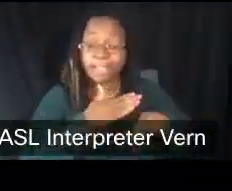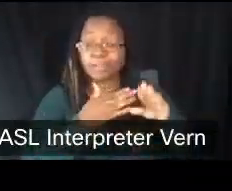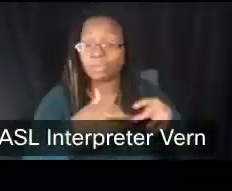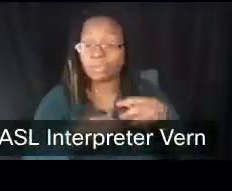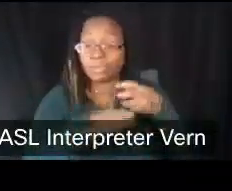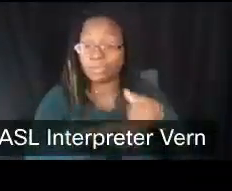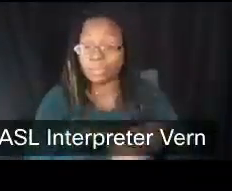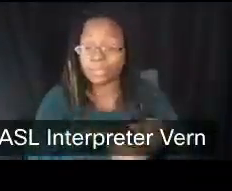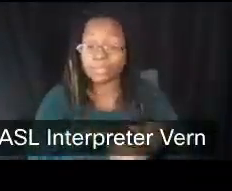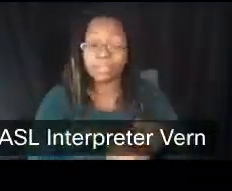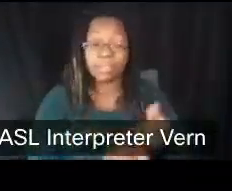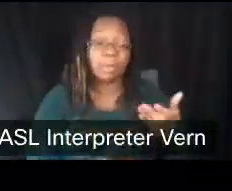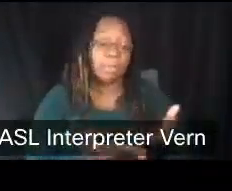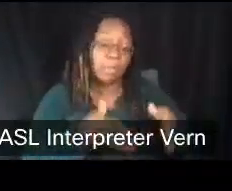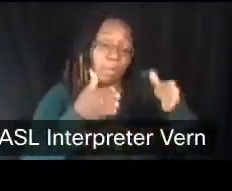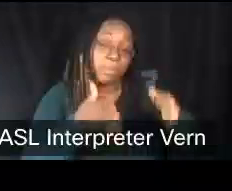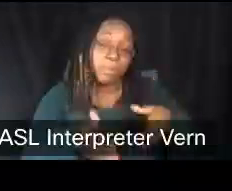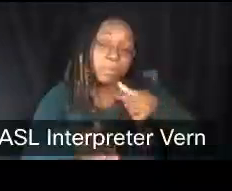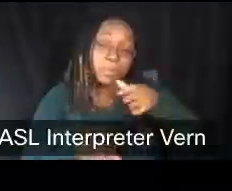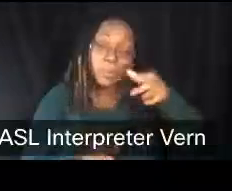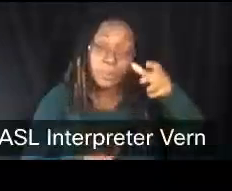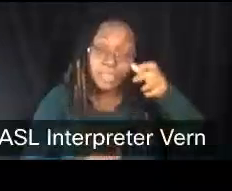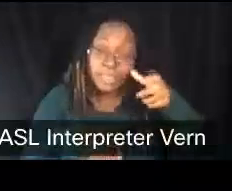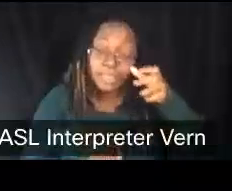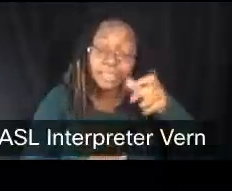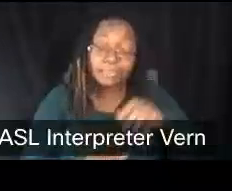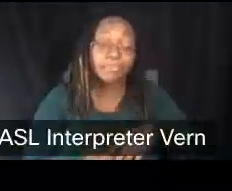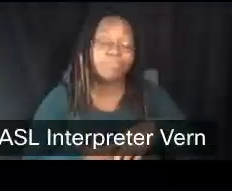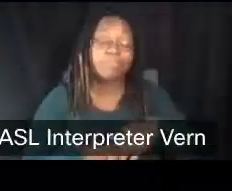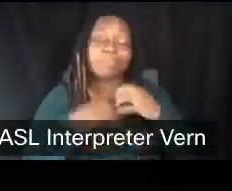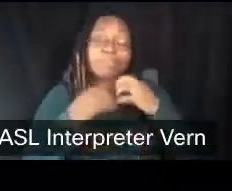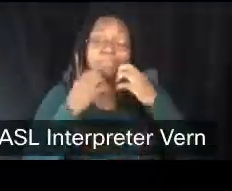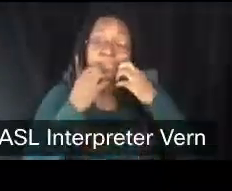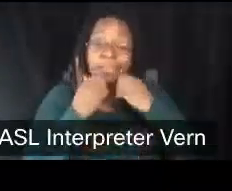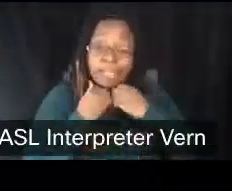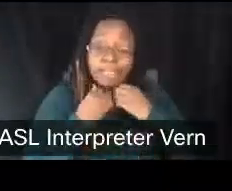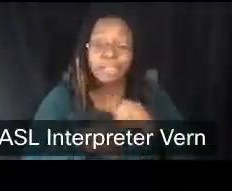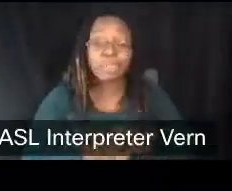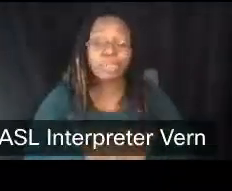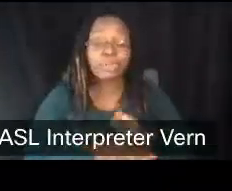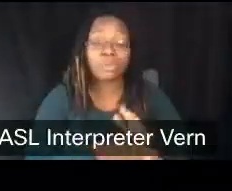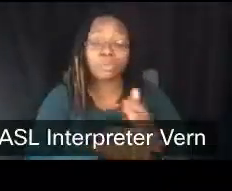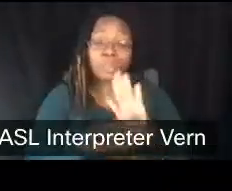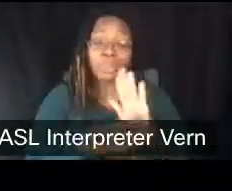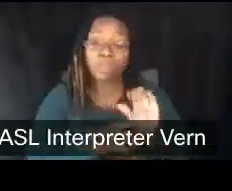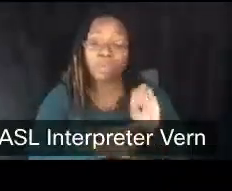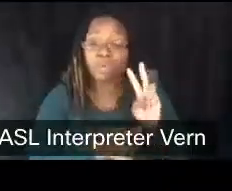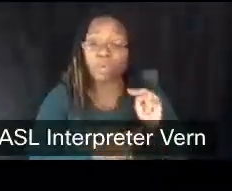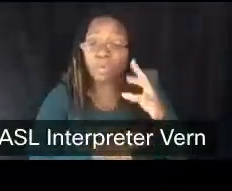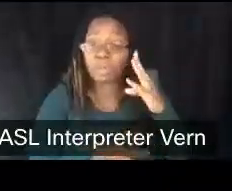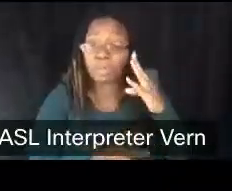have listened, someone who may have cared, and someone who shared their own experiences and inspired